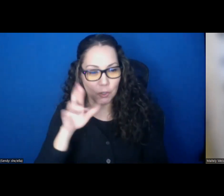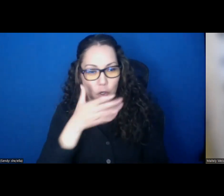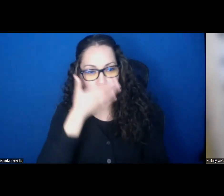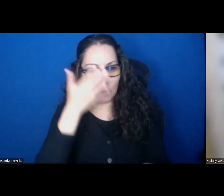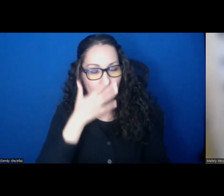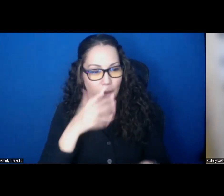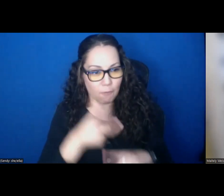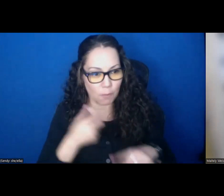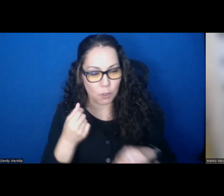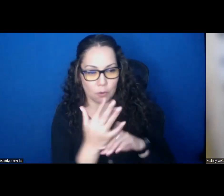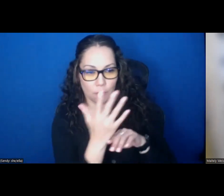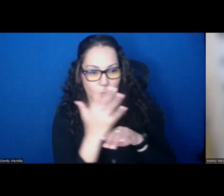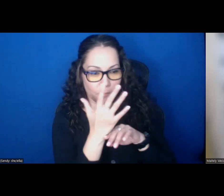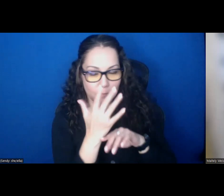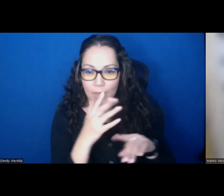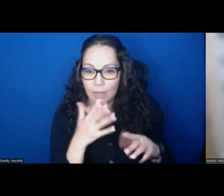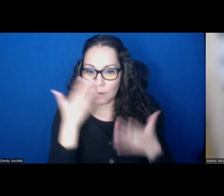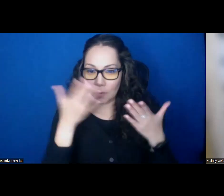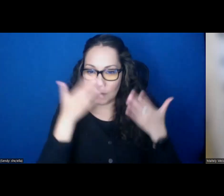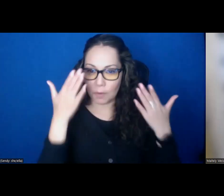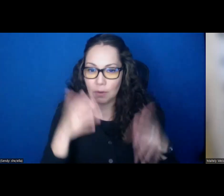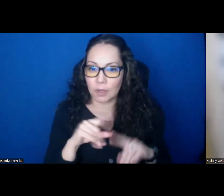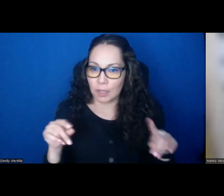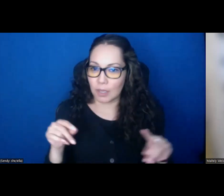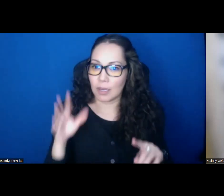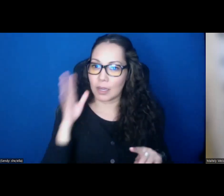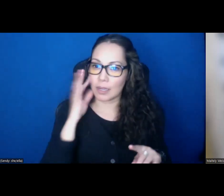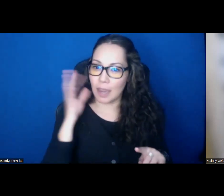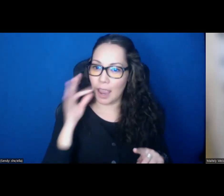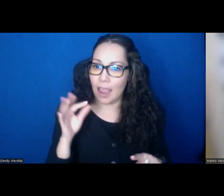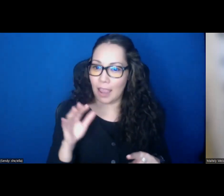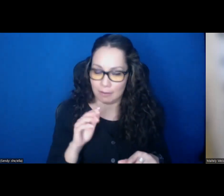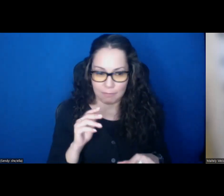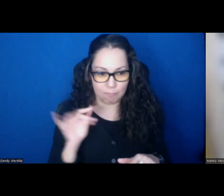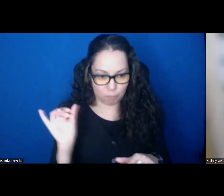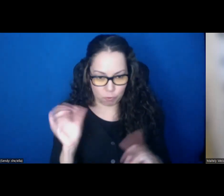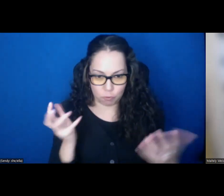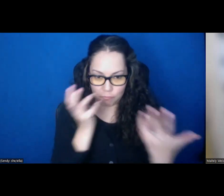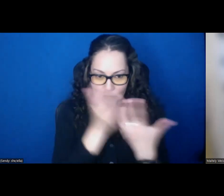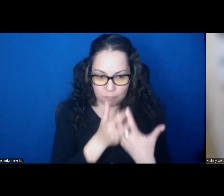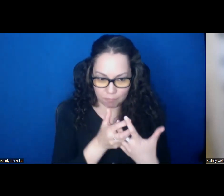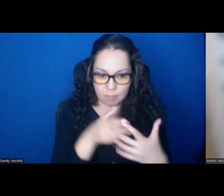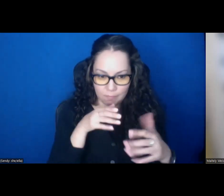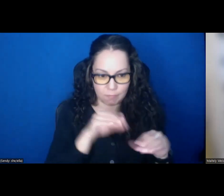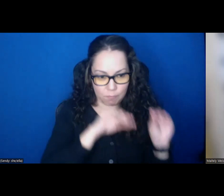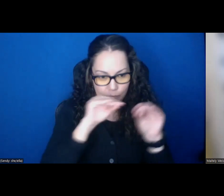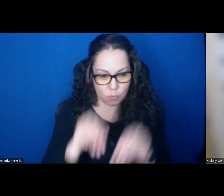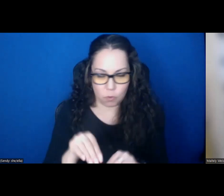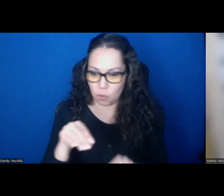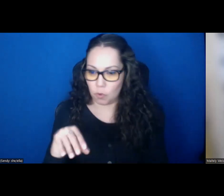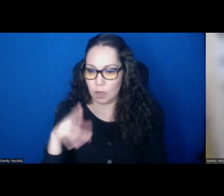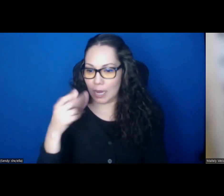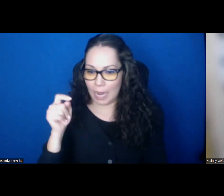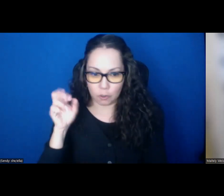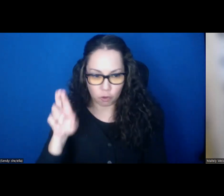I ensured her new home would accommodate her cat, Hector, too. There were activities and new friends to